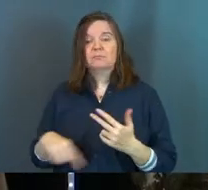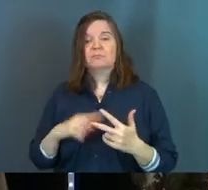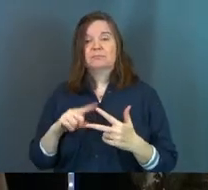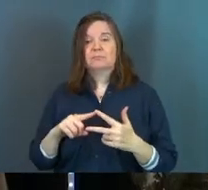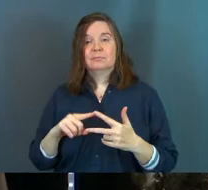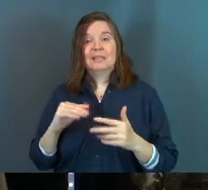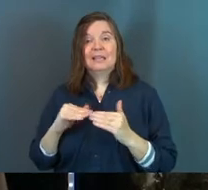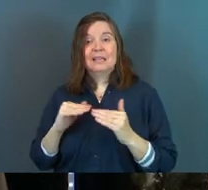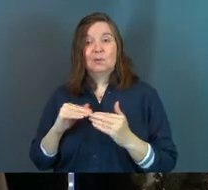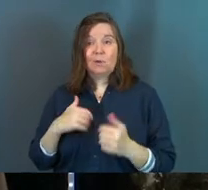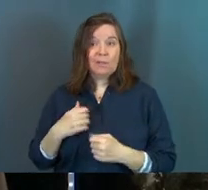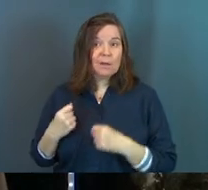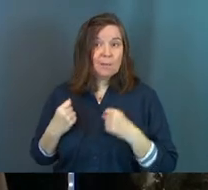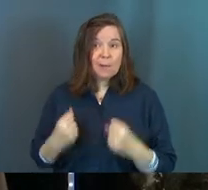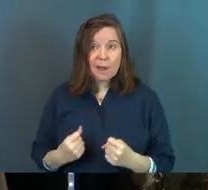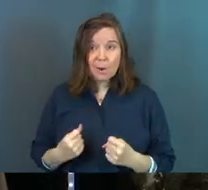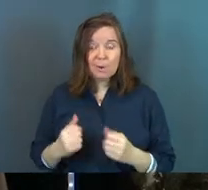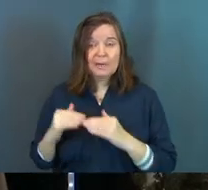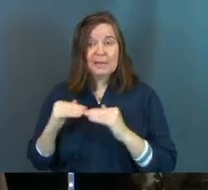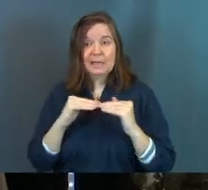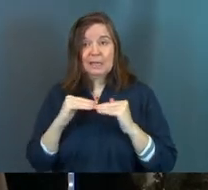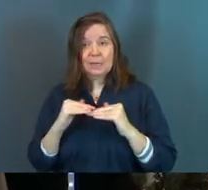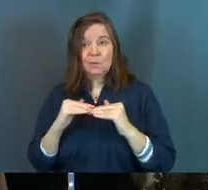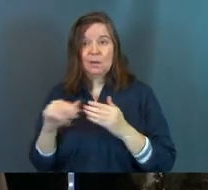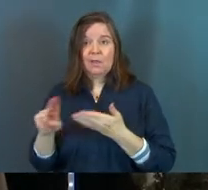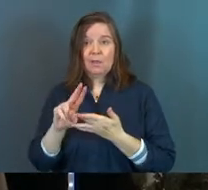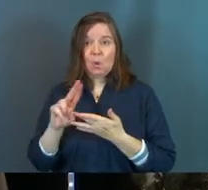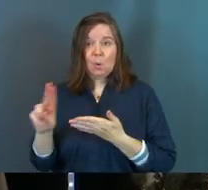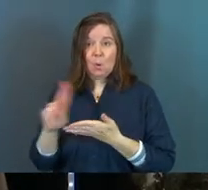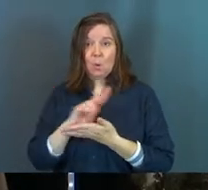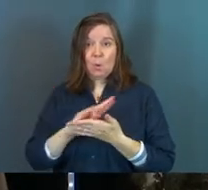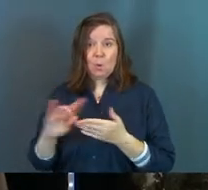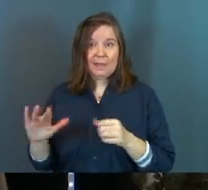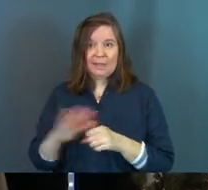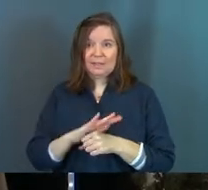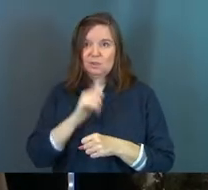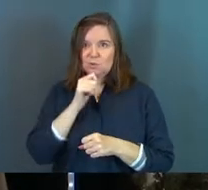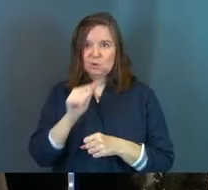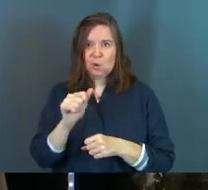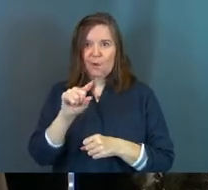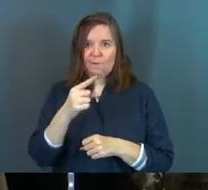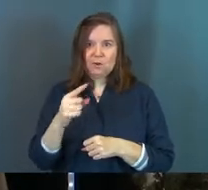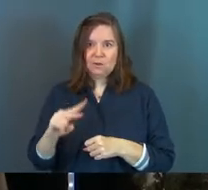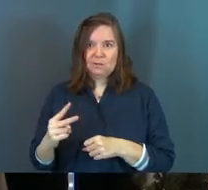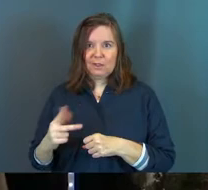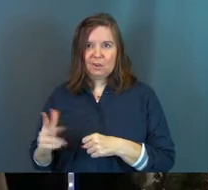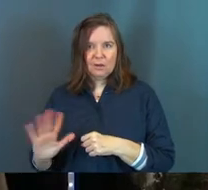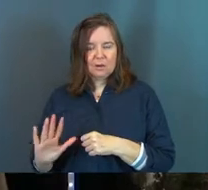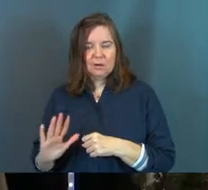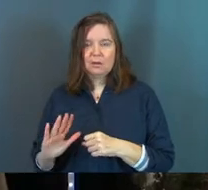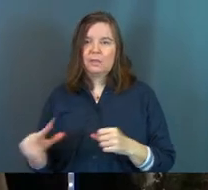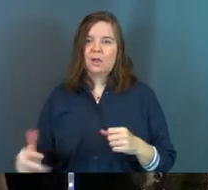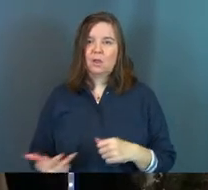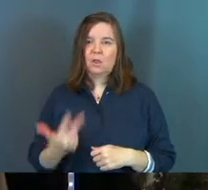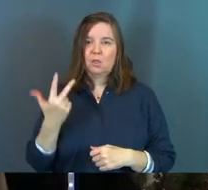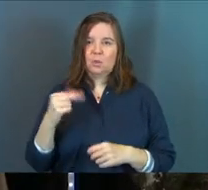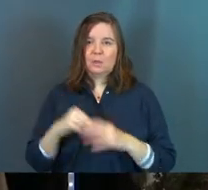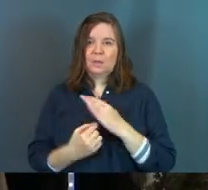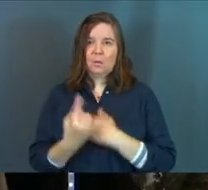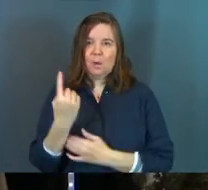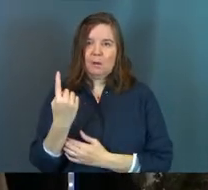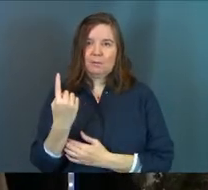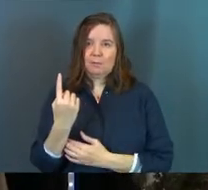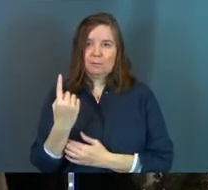their power. They're equal in their holiness. So don't rank them. They are three in